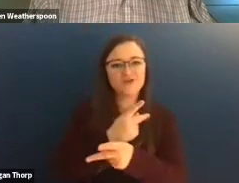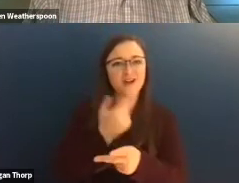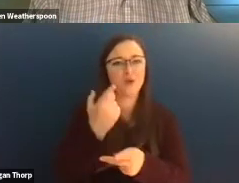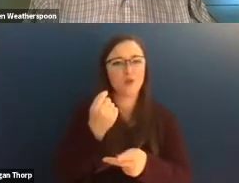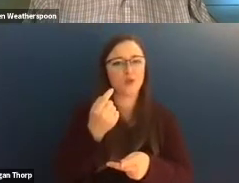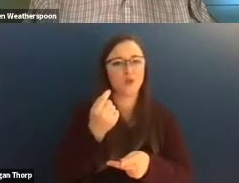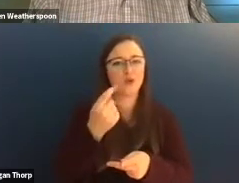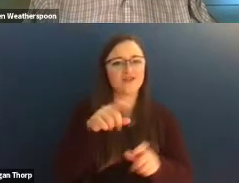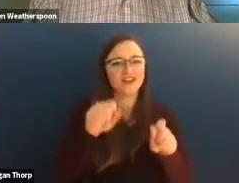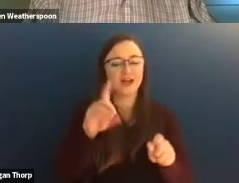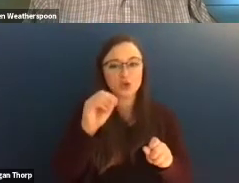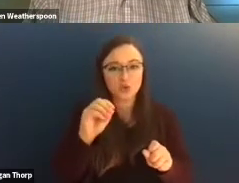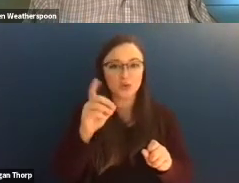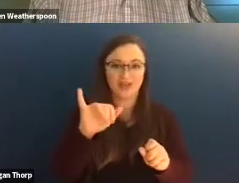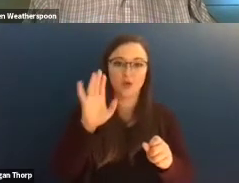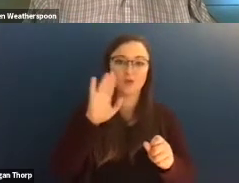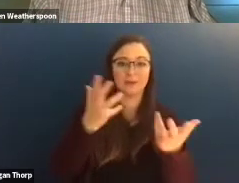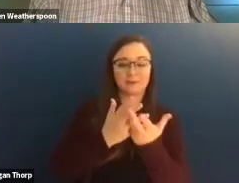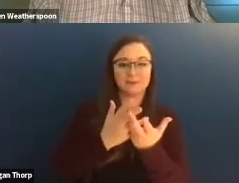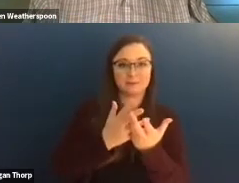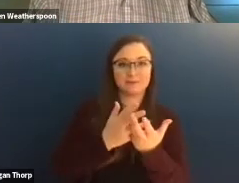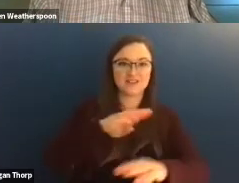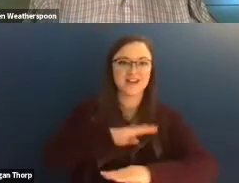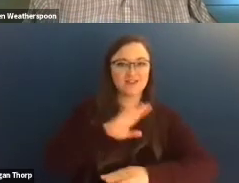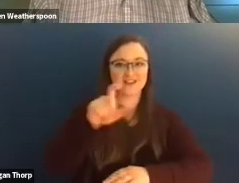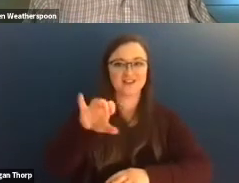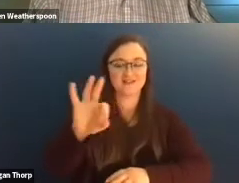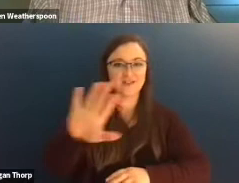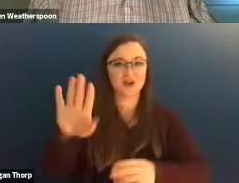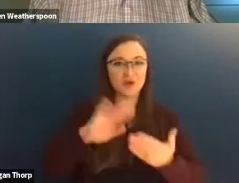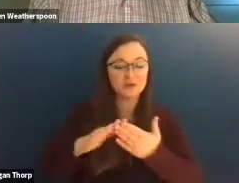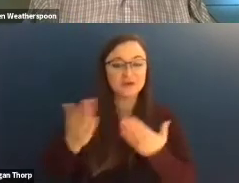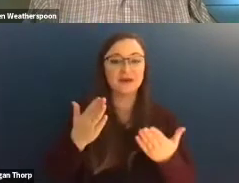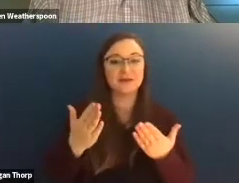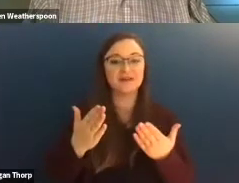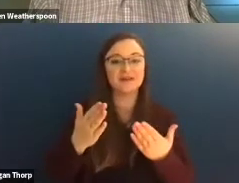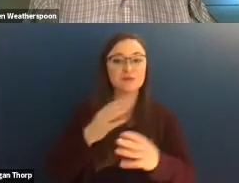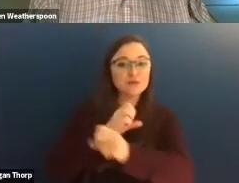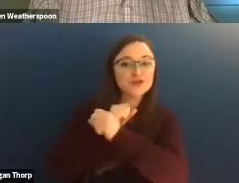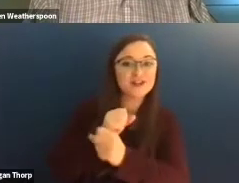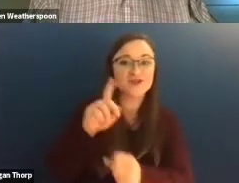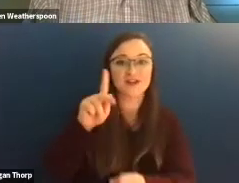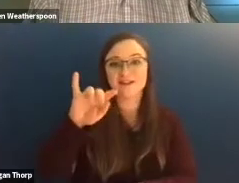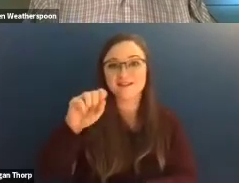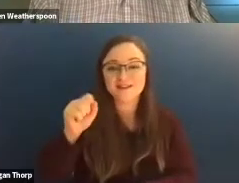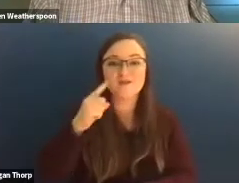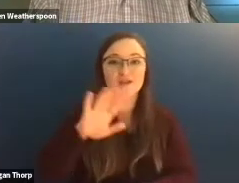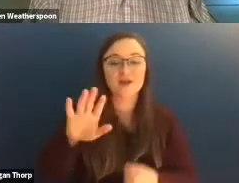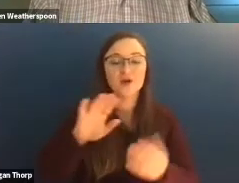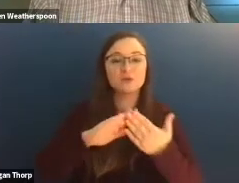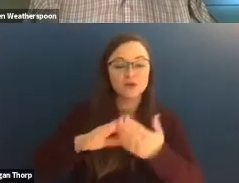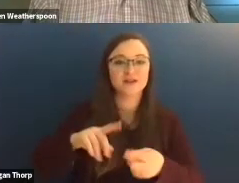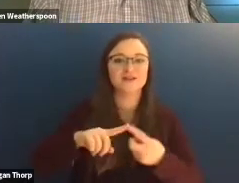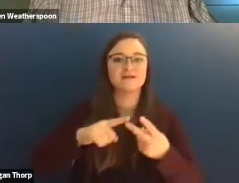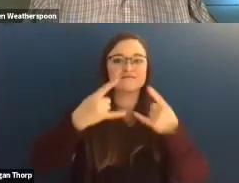is volunteering to assemble protection kits for the community, you know, masks and hand